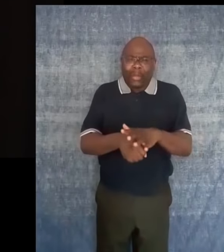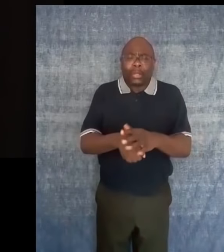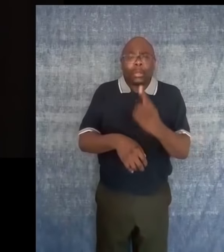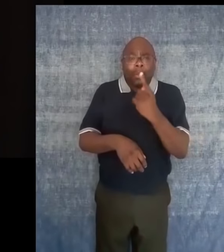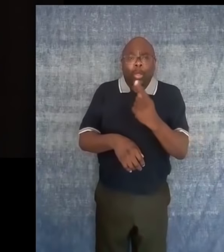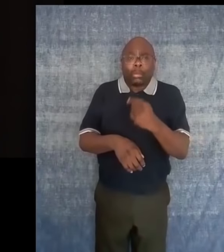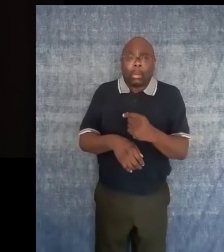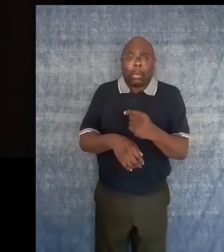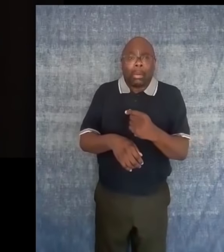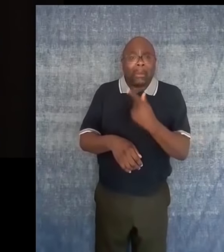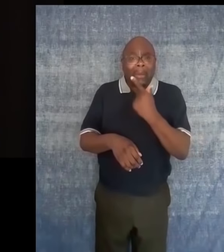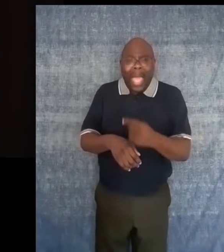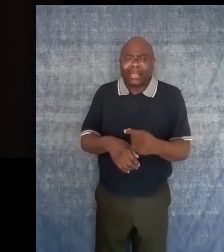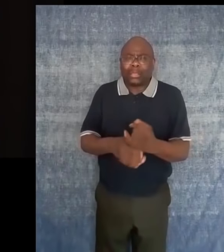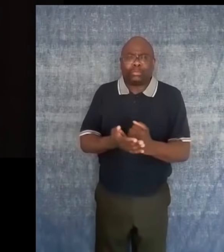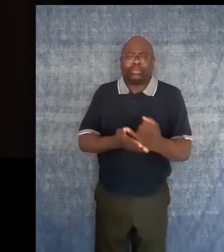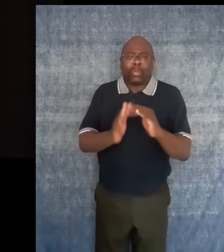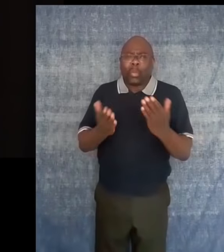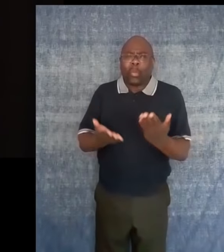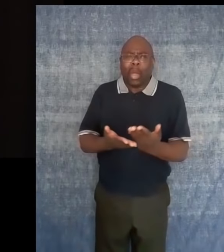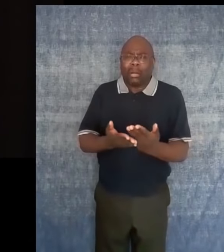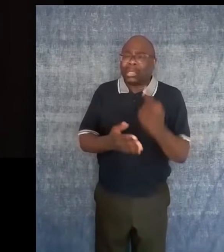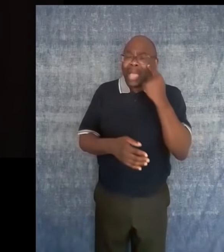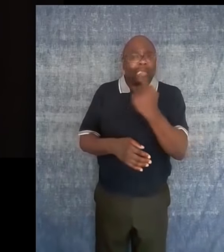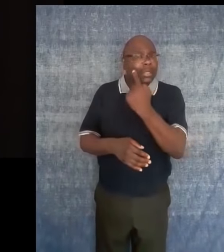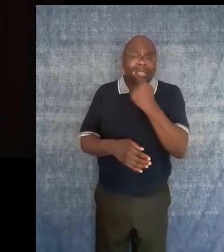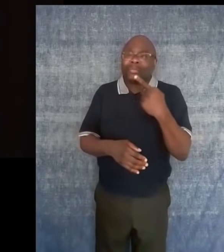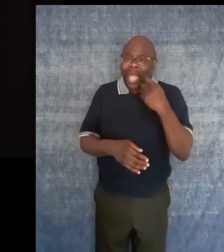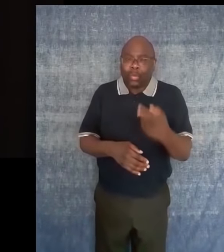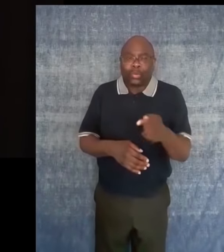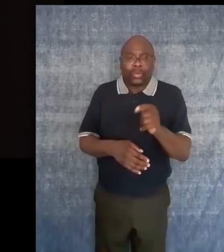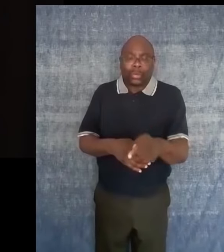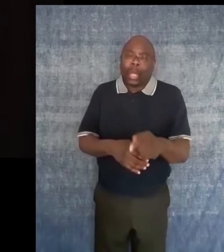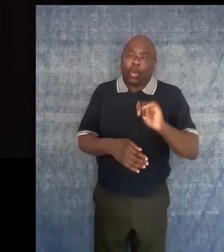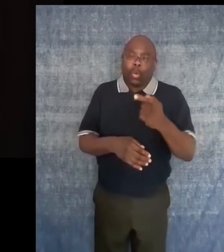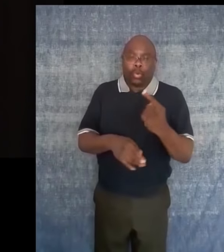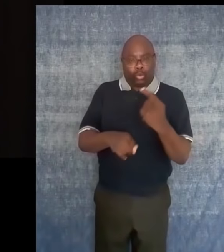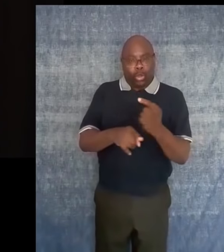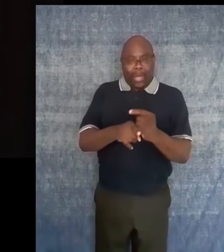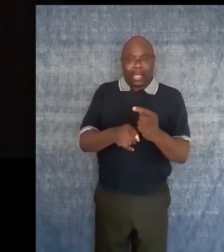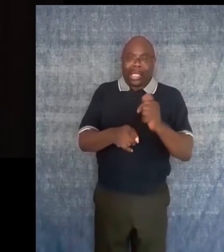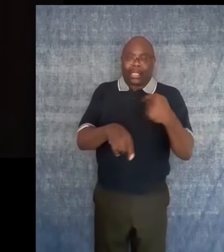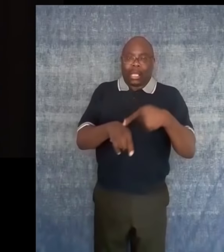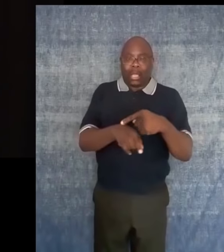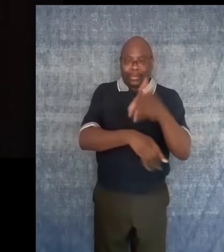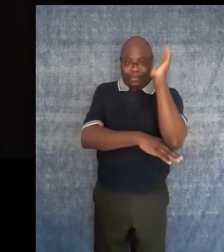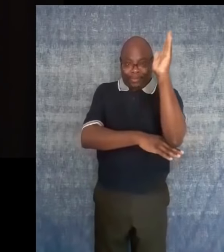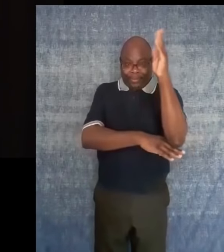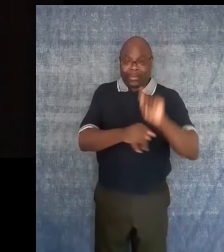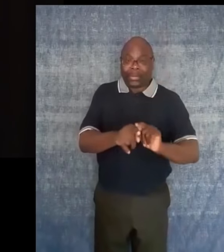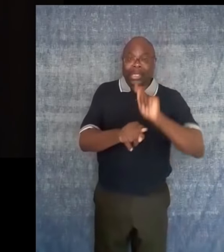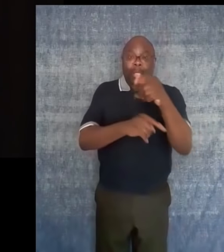likely to be mankind's misuse of the world, and there's evidence being found for that. And I've come on to that in my second talk. And if you want